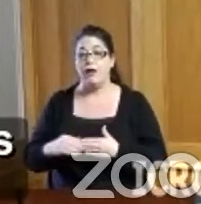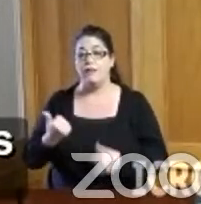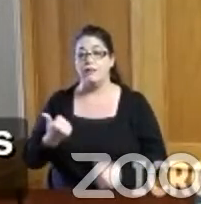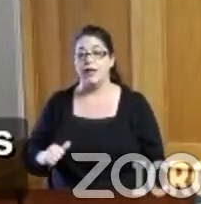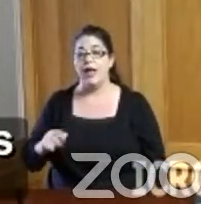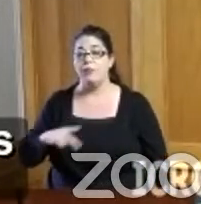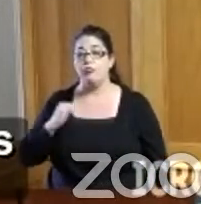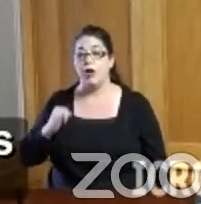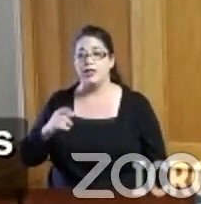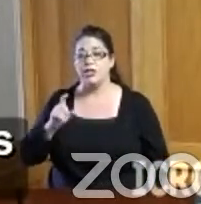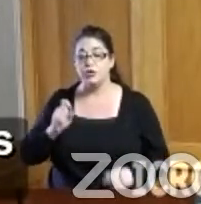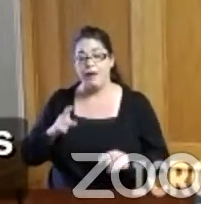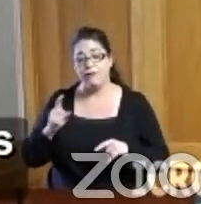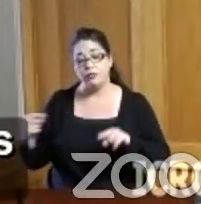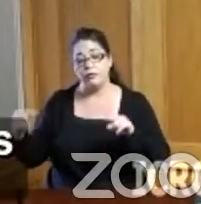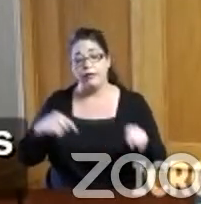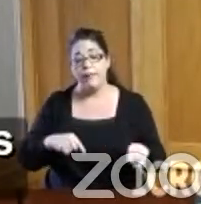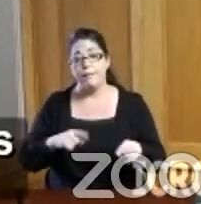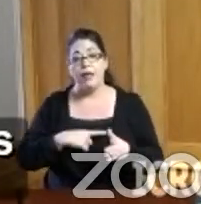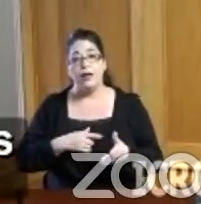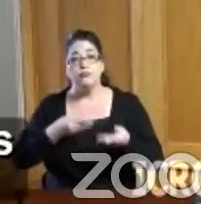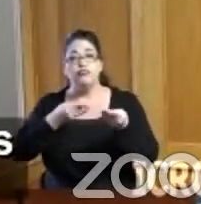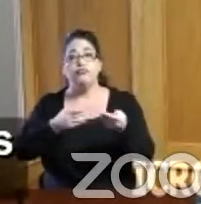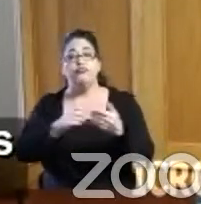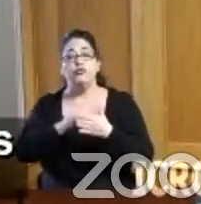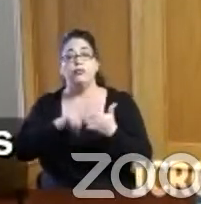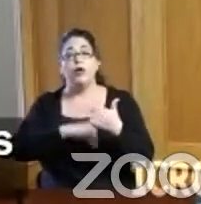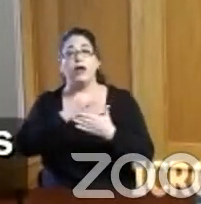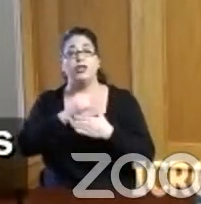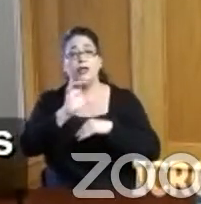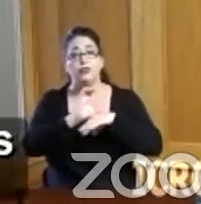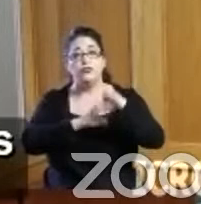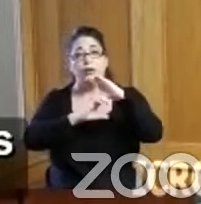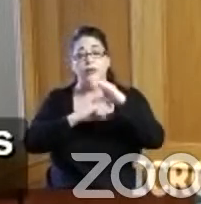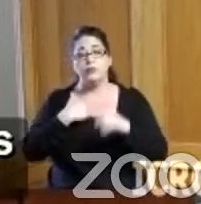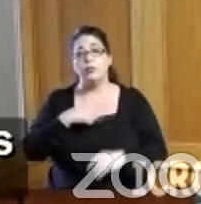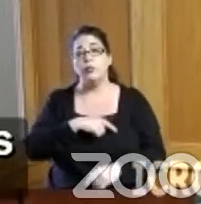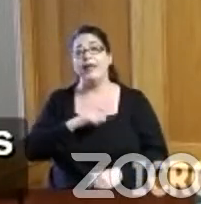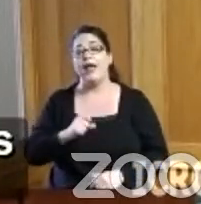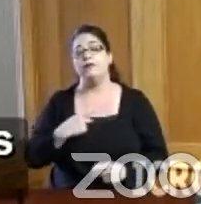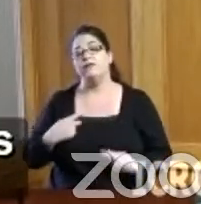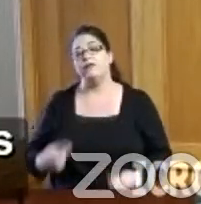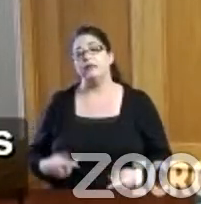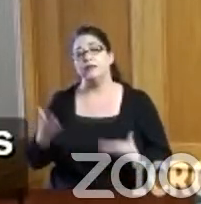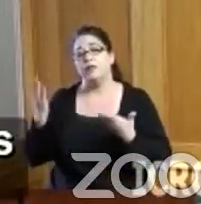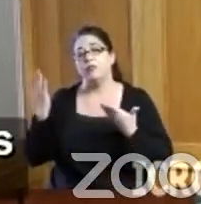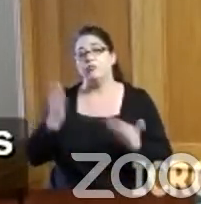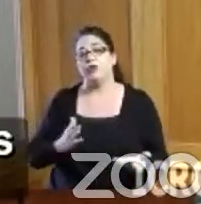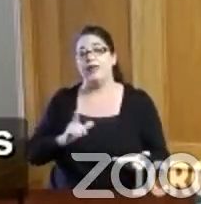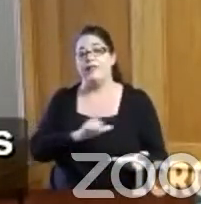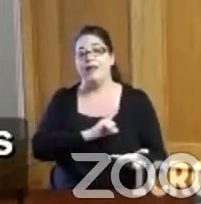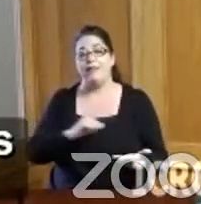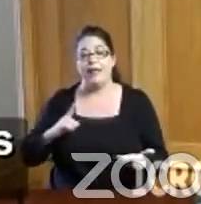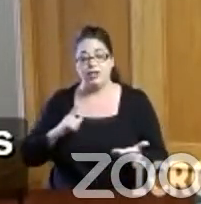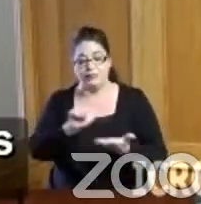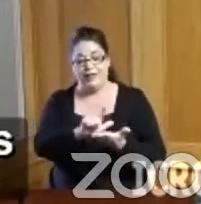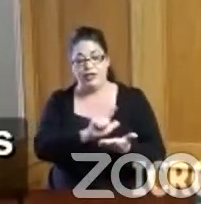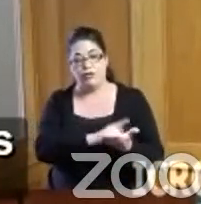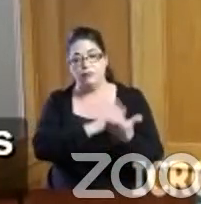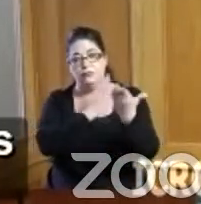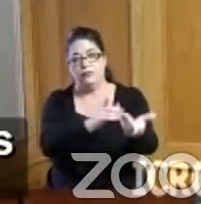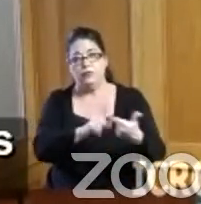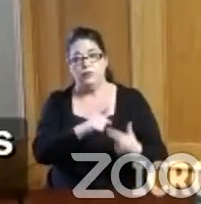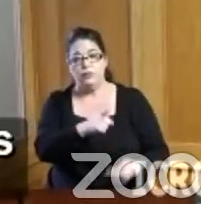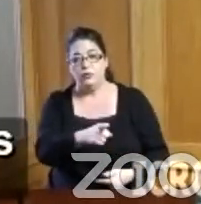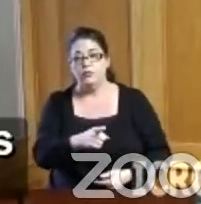that have to come to that have to go into construction, we have to physically bring that legislation to you. So we're anticipating we're not going